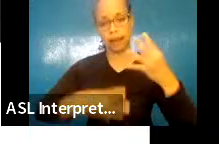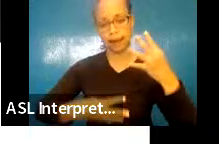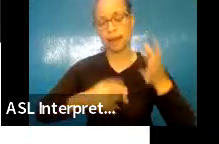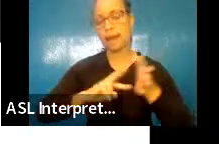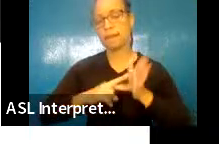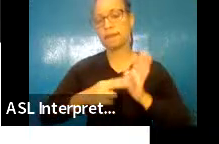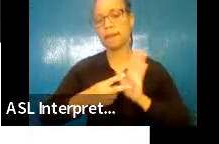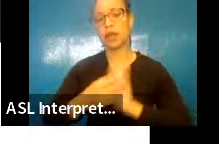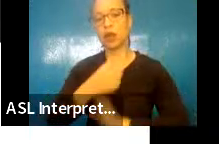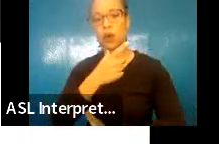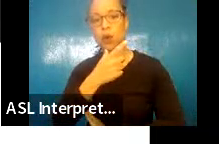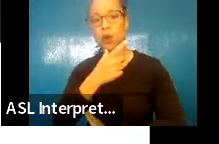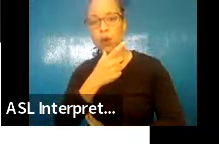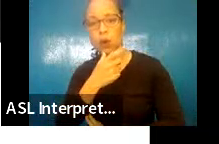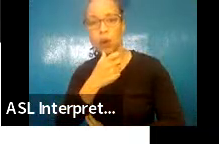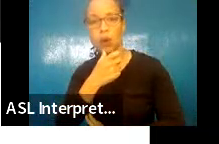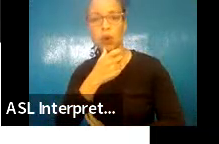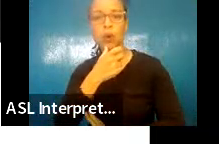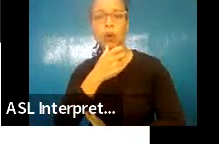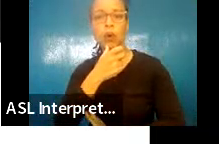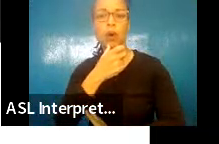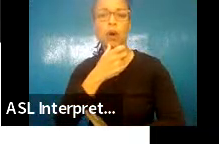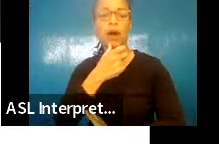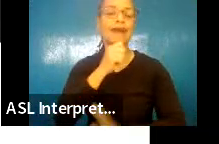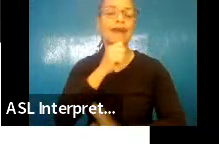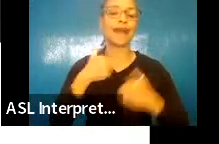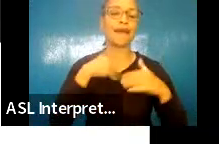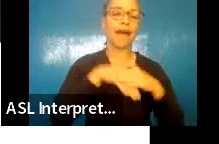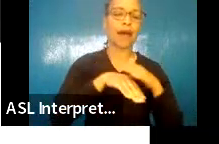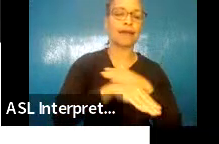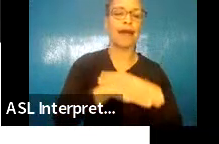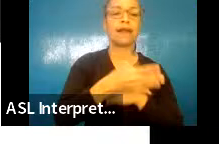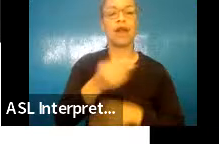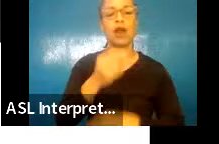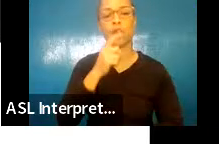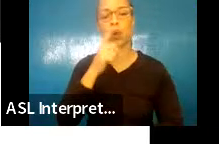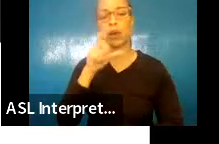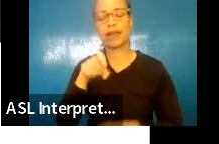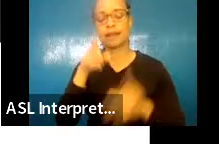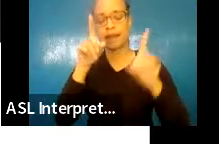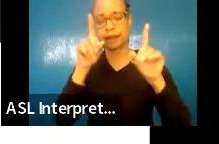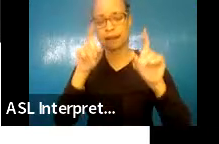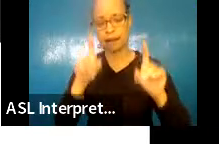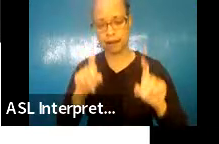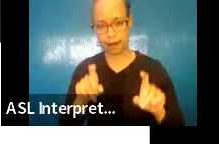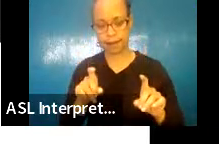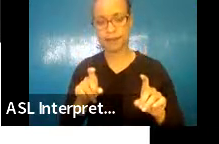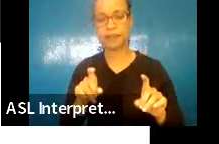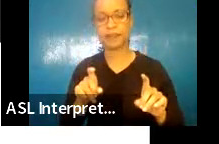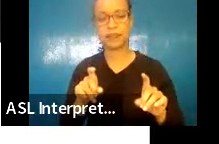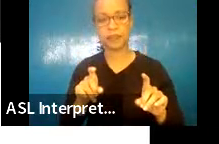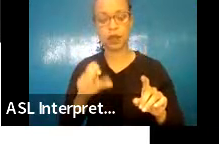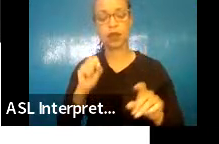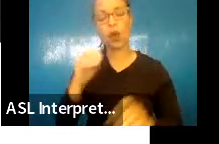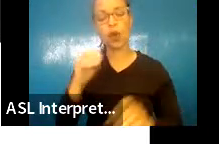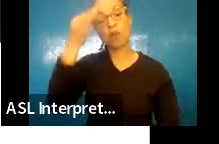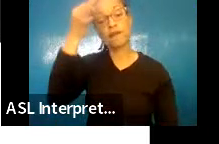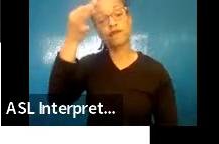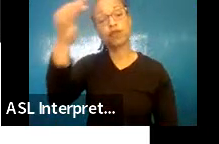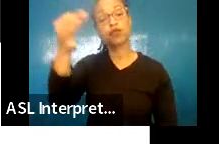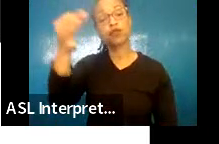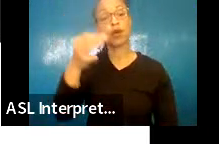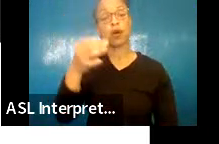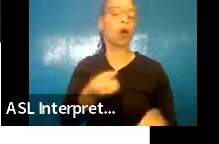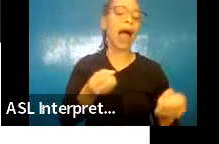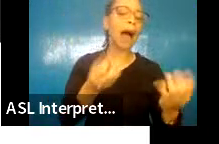who doesn't have access and who needs test kits. And so we're also working on assessing what future test kits, how